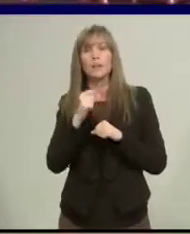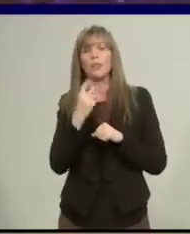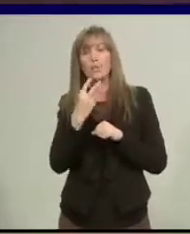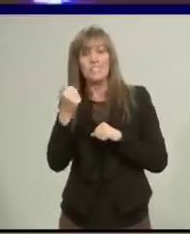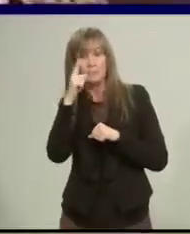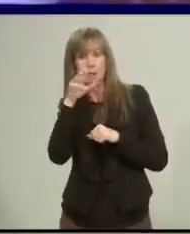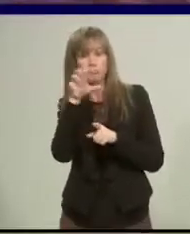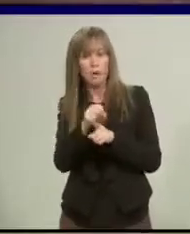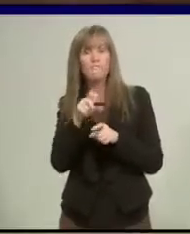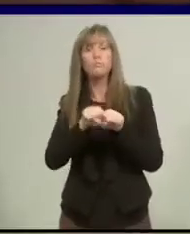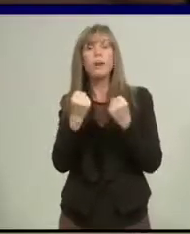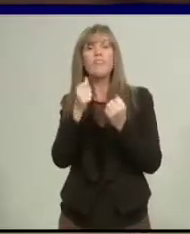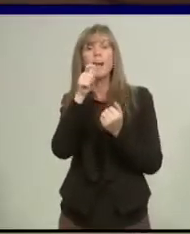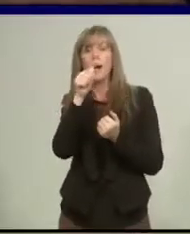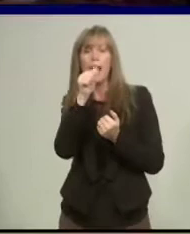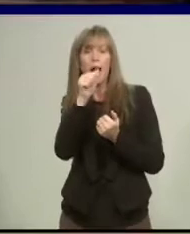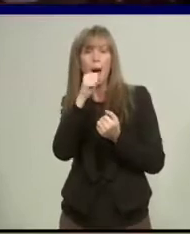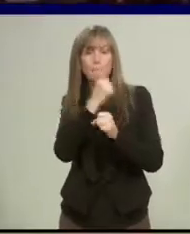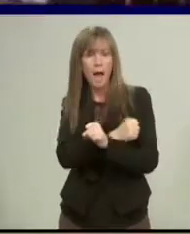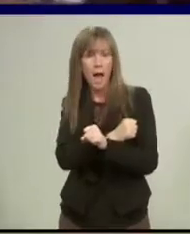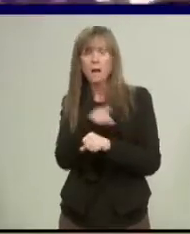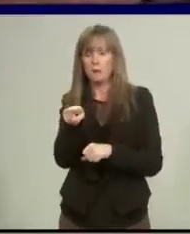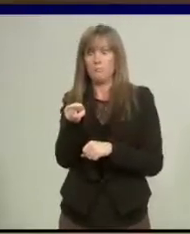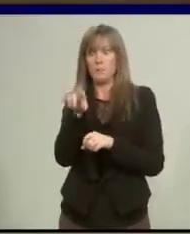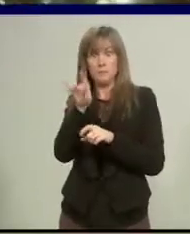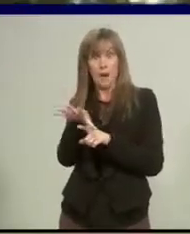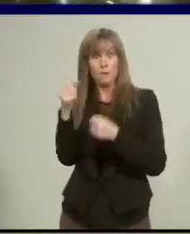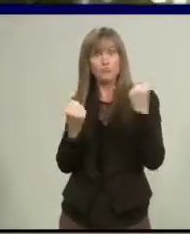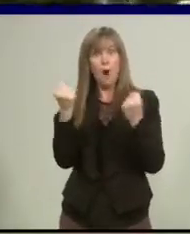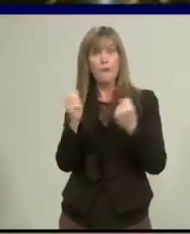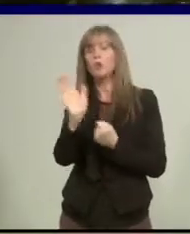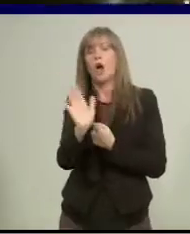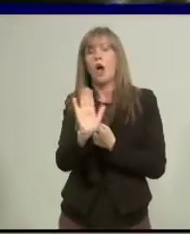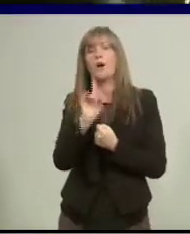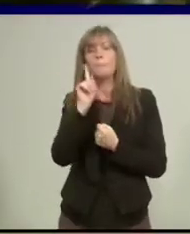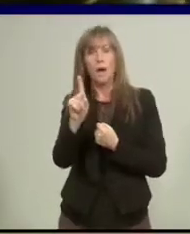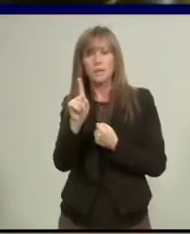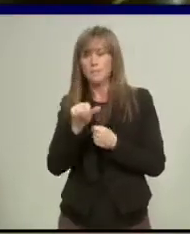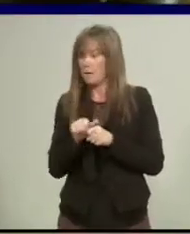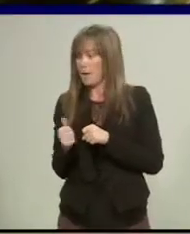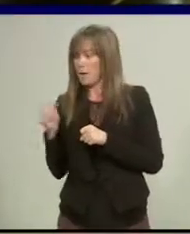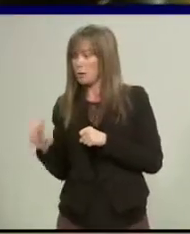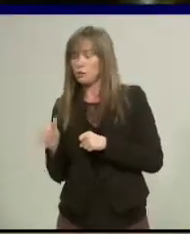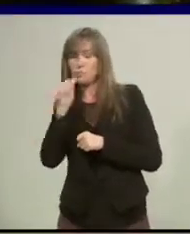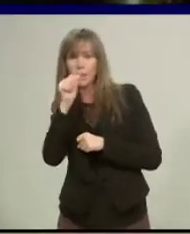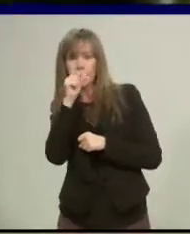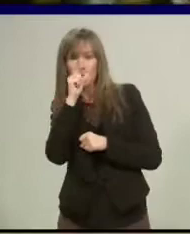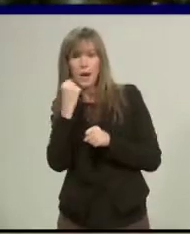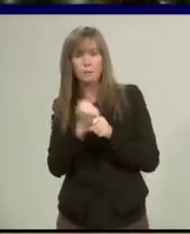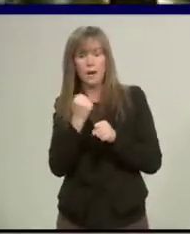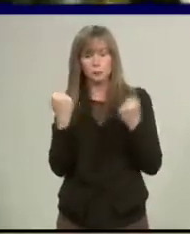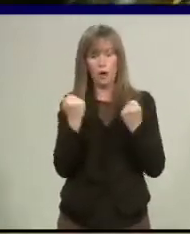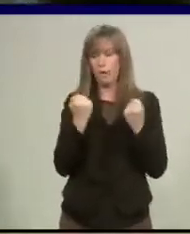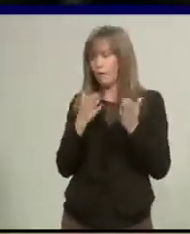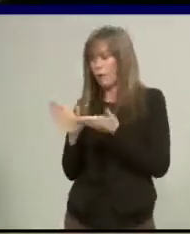breaching the liquor ban. These young people weren't behind the wheel, but passengers drinking can distract the driver and cause a crash. Another